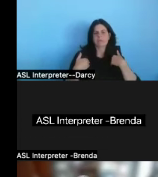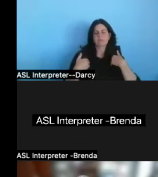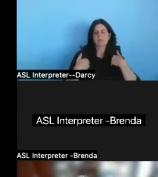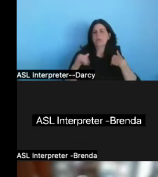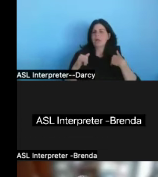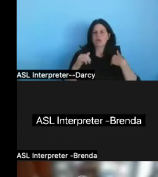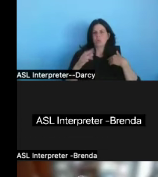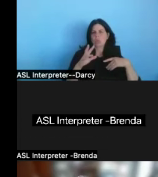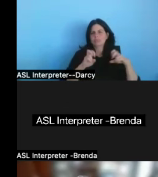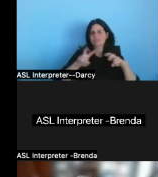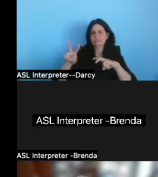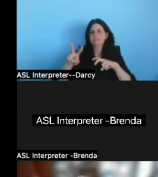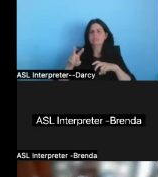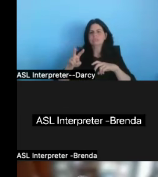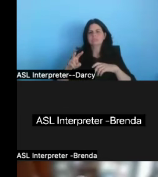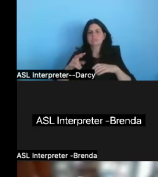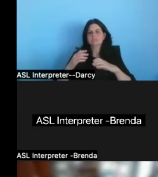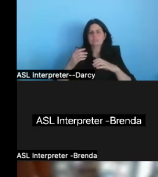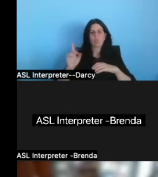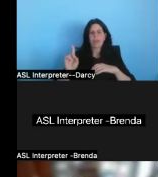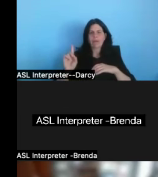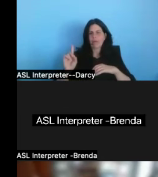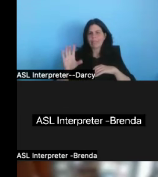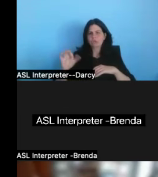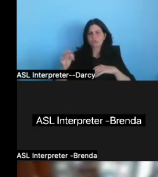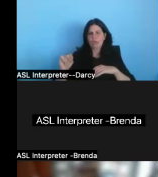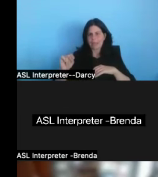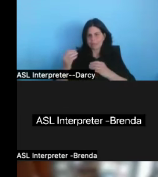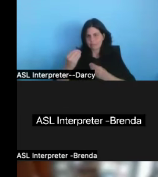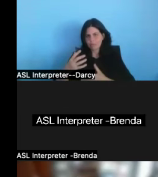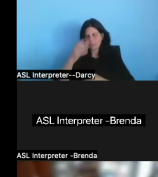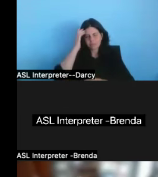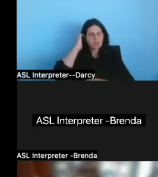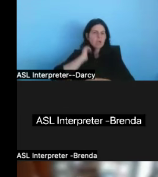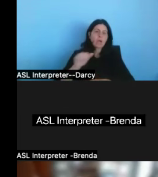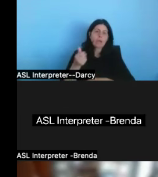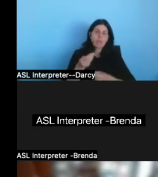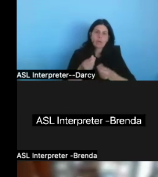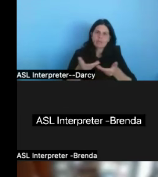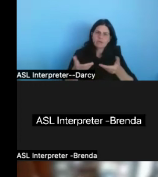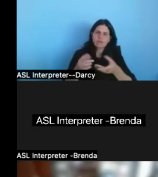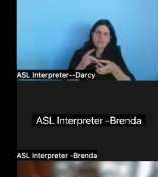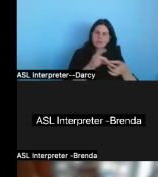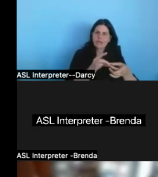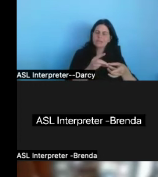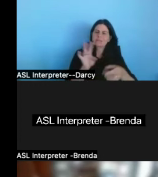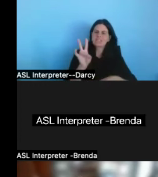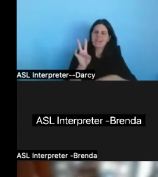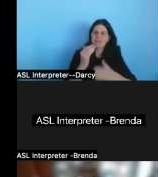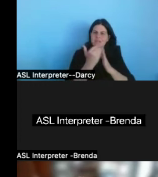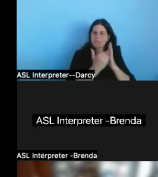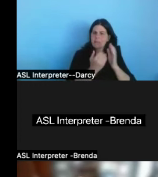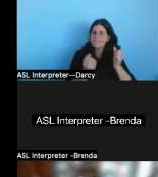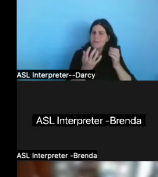chat. Links to that. And we have materials that connect to those 7 steps and many of the topics